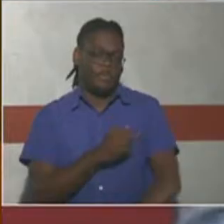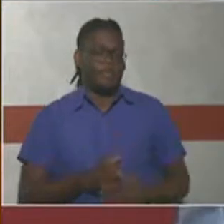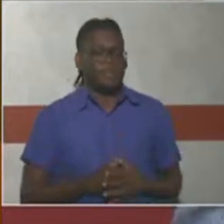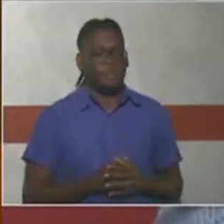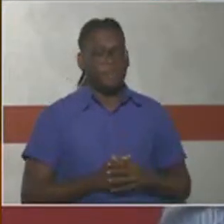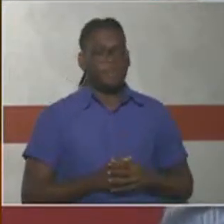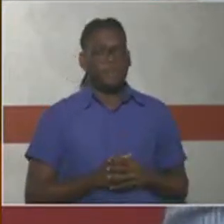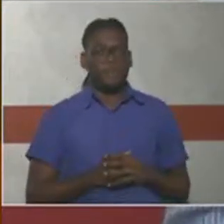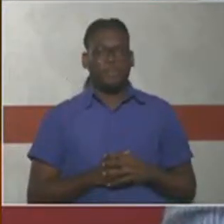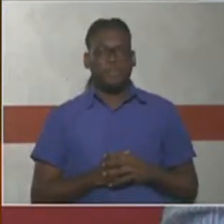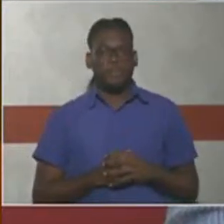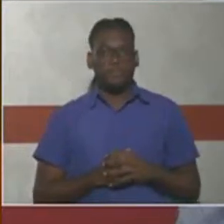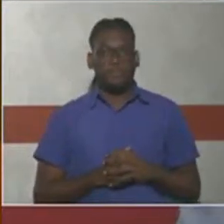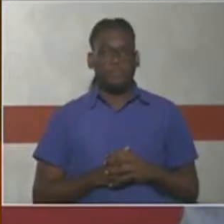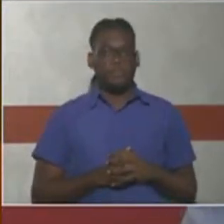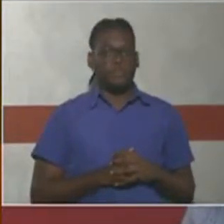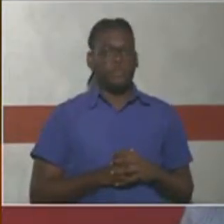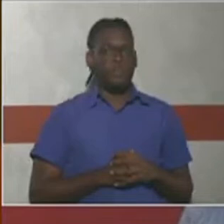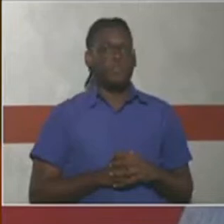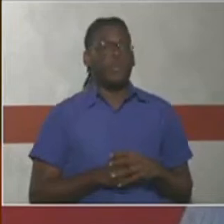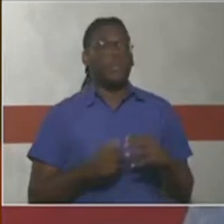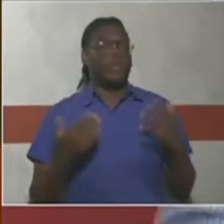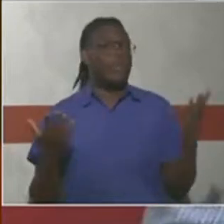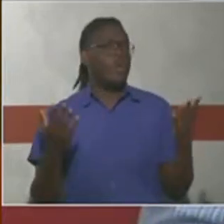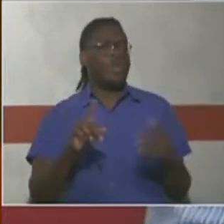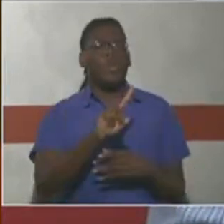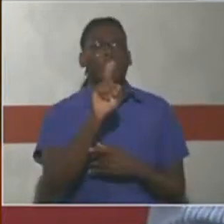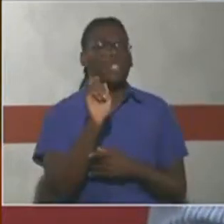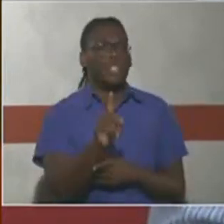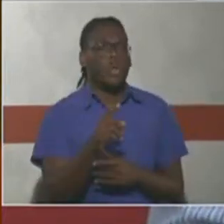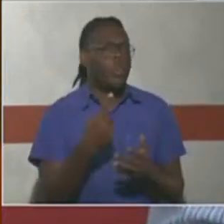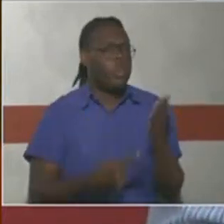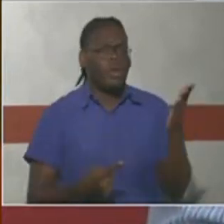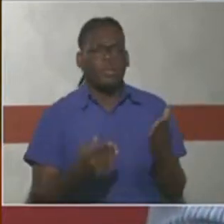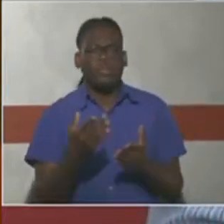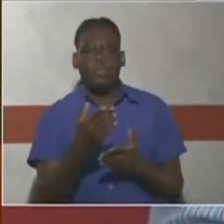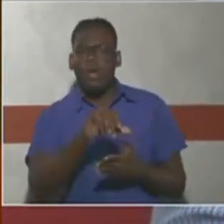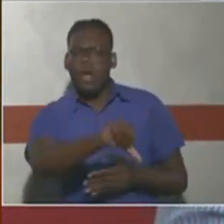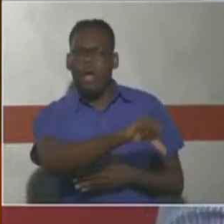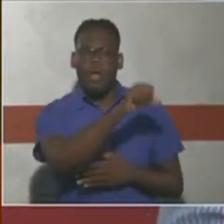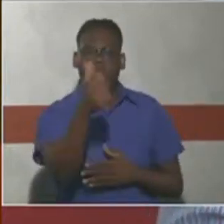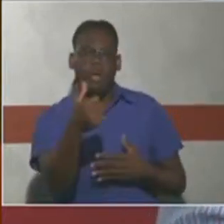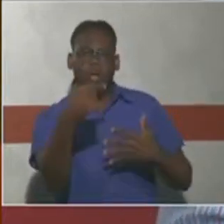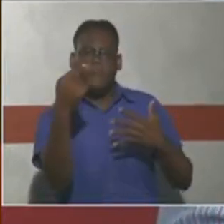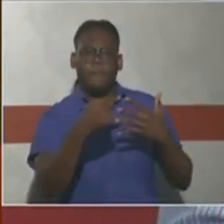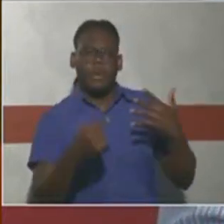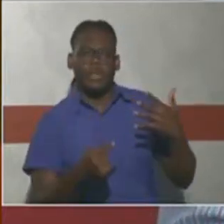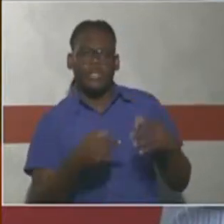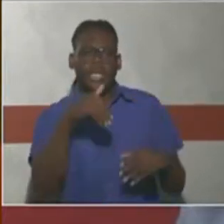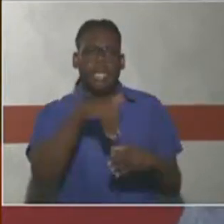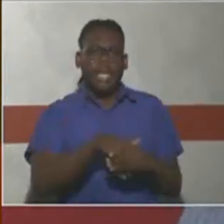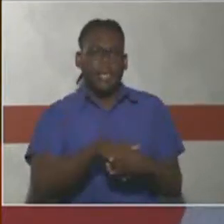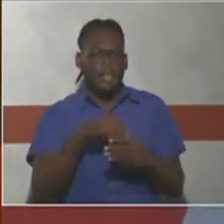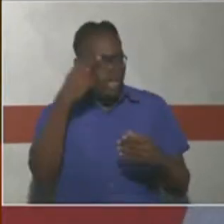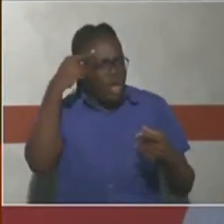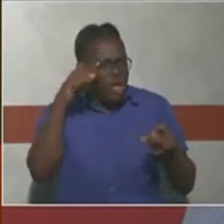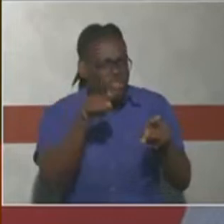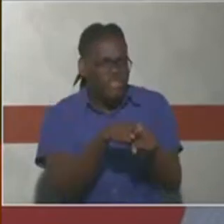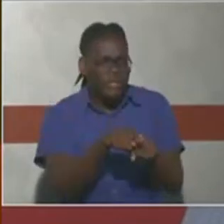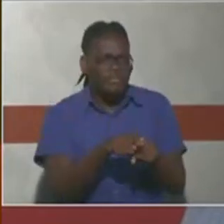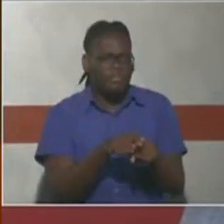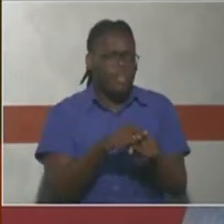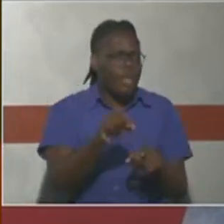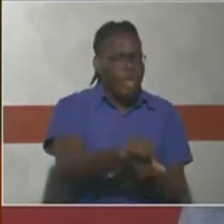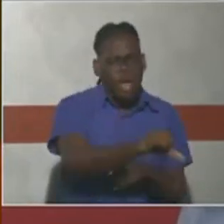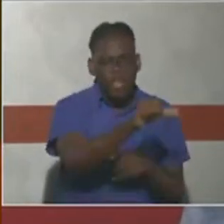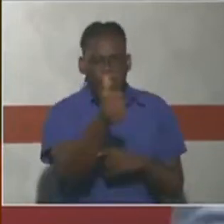some of the other conditions you mentioned to my colleague in front here? can't remember. You mentioned one of